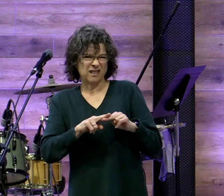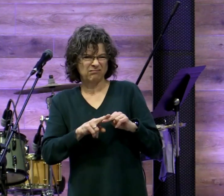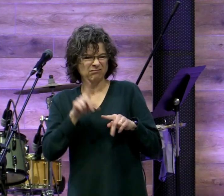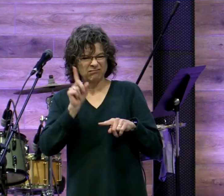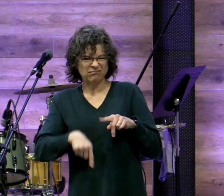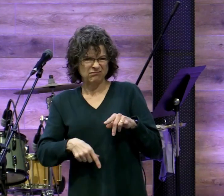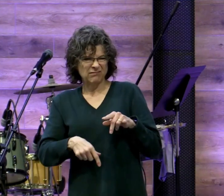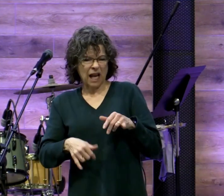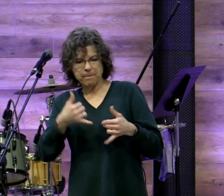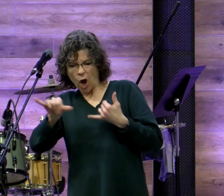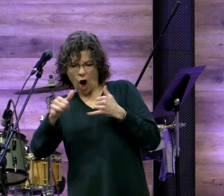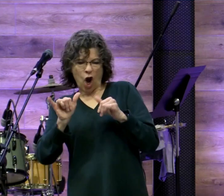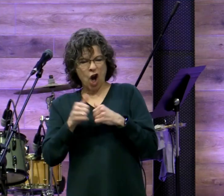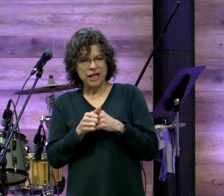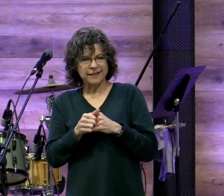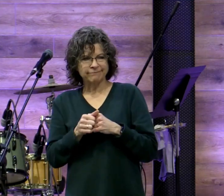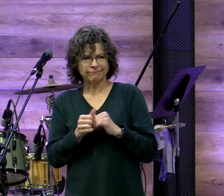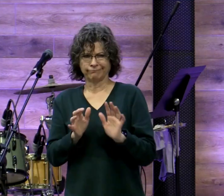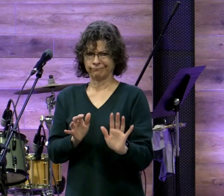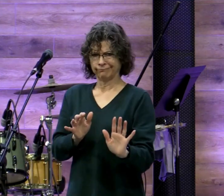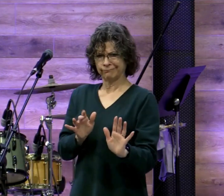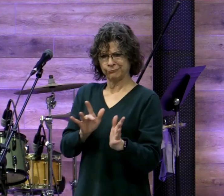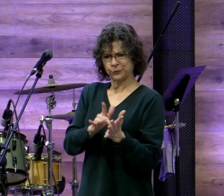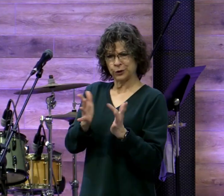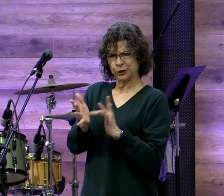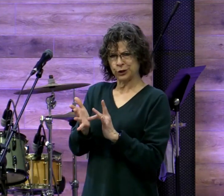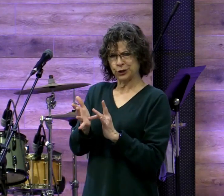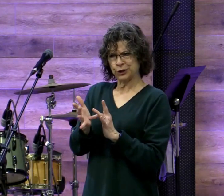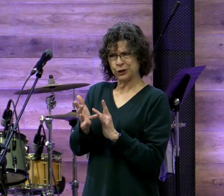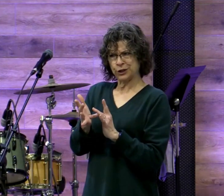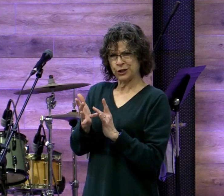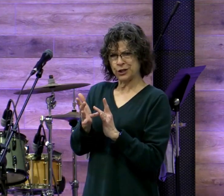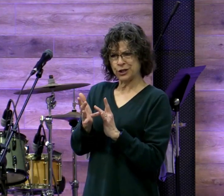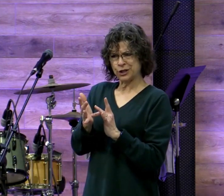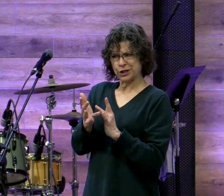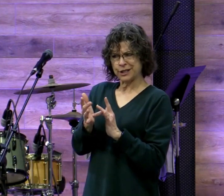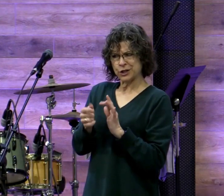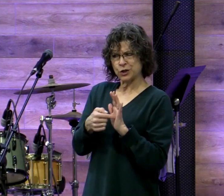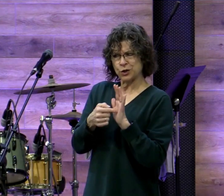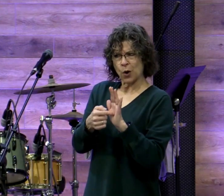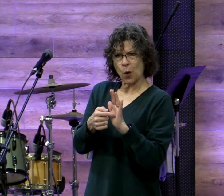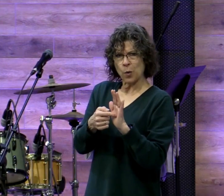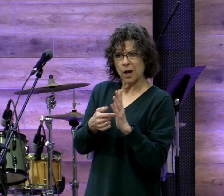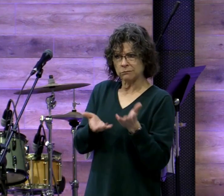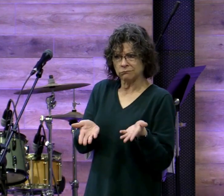Does someone who doesn't want you to have any fun declare themselves to the world like this?